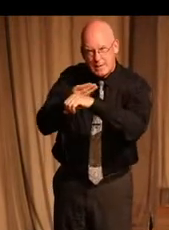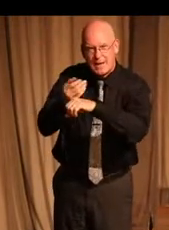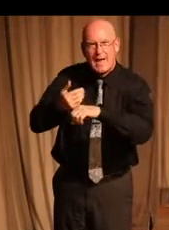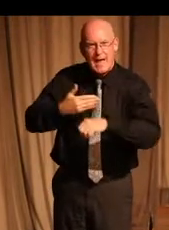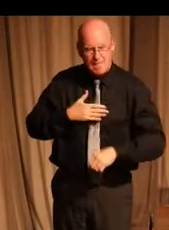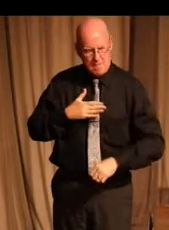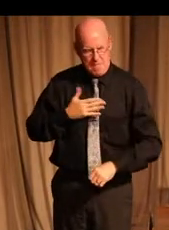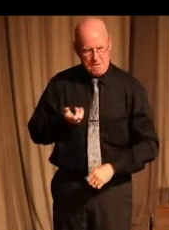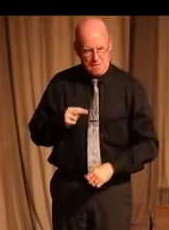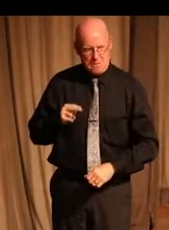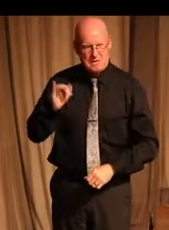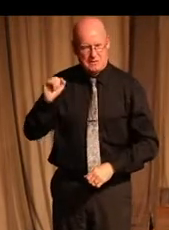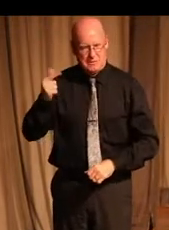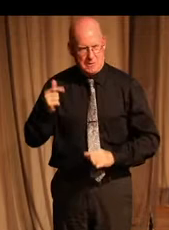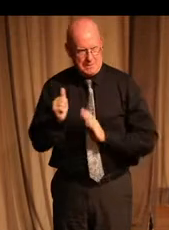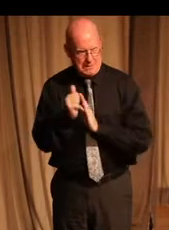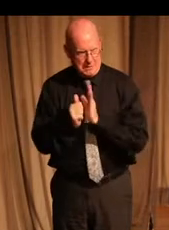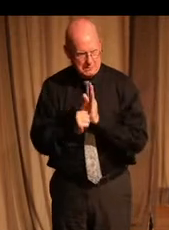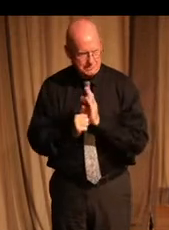account.